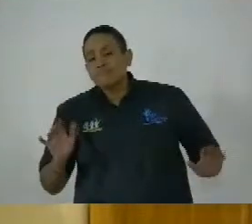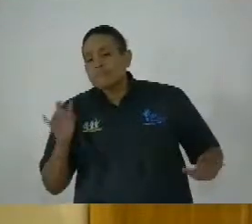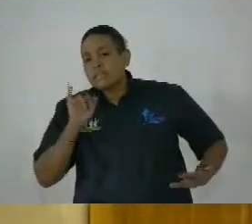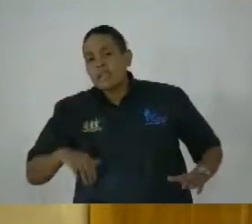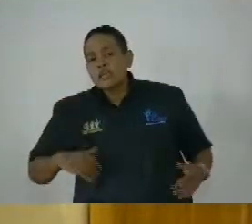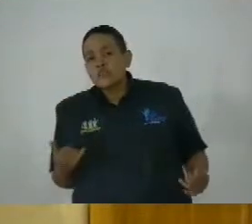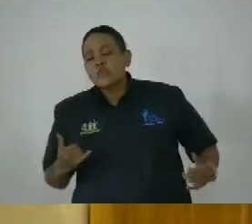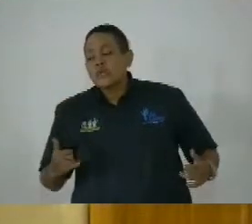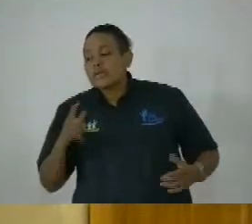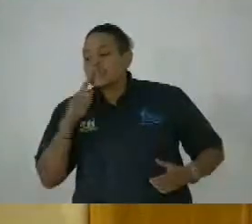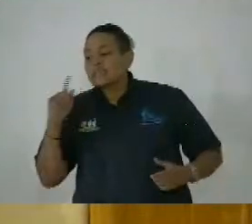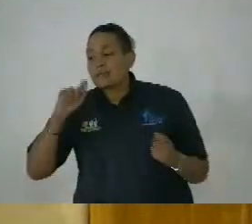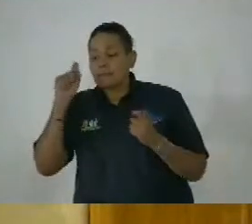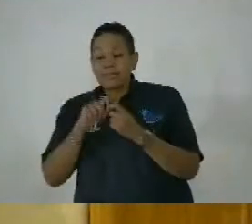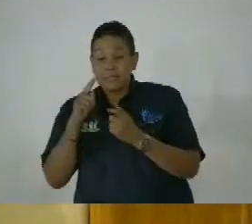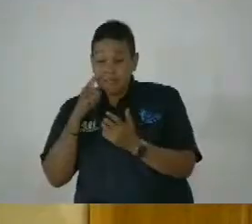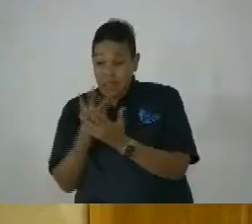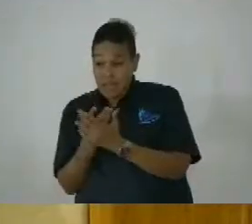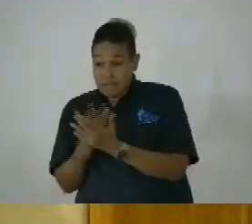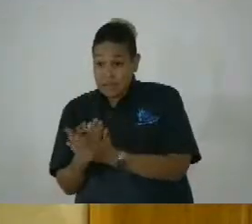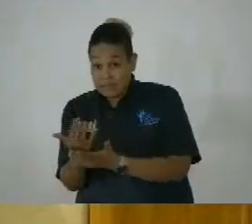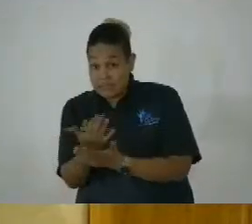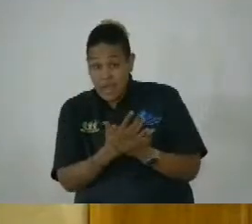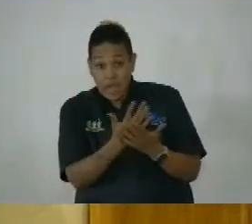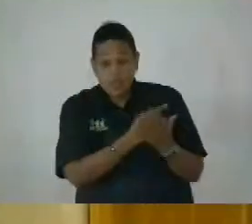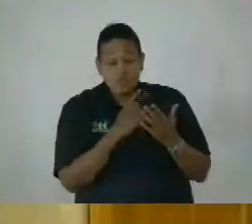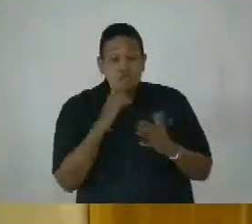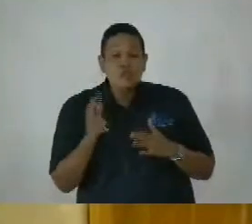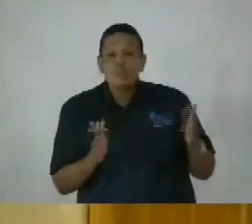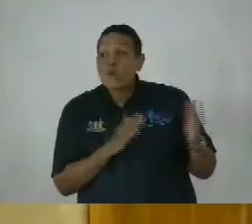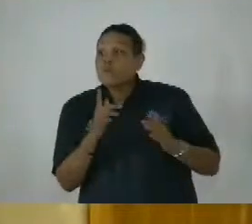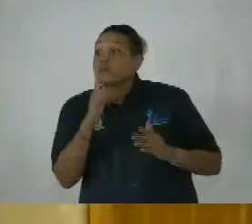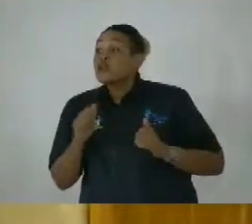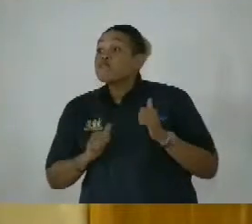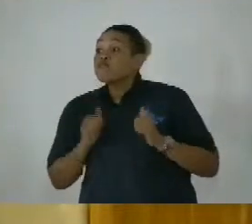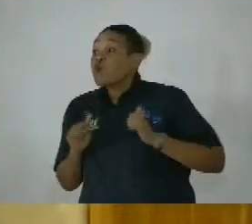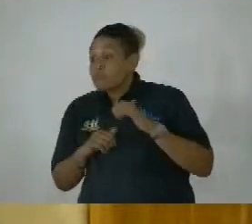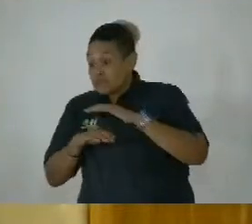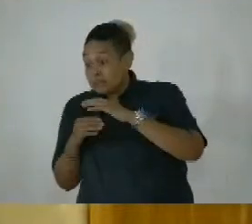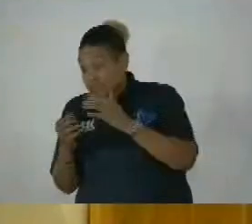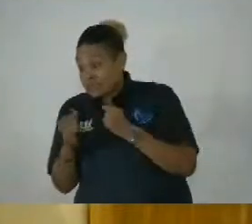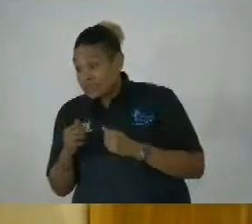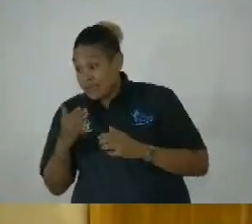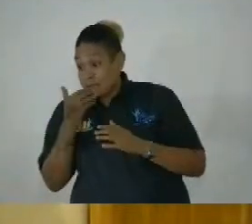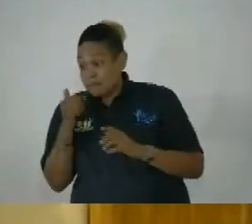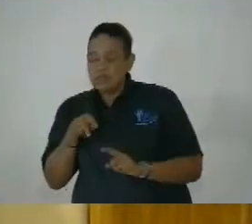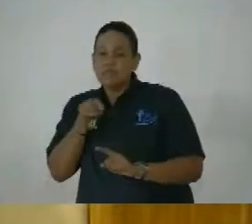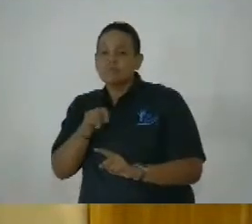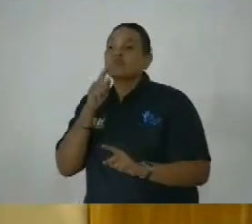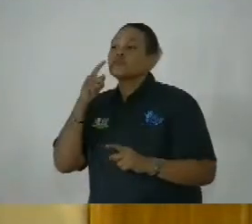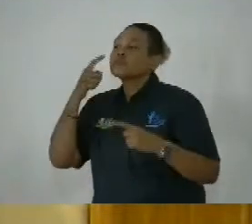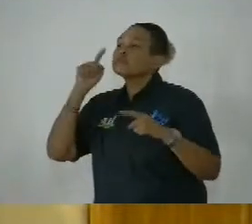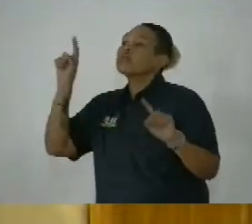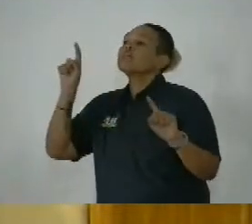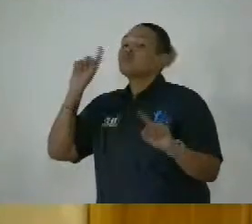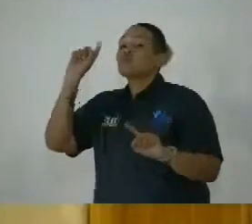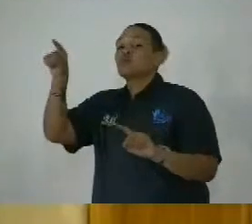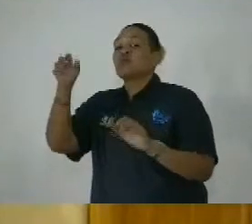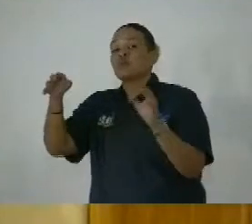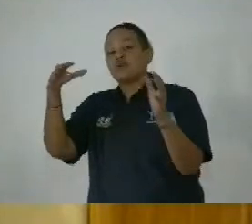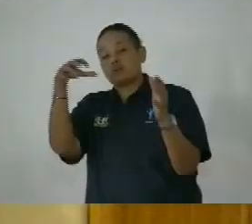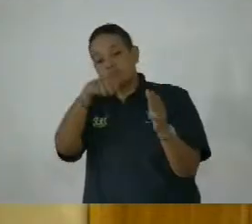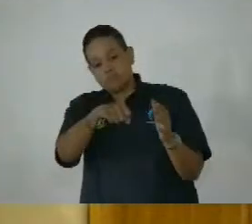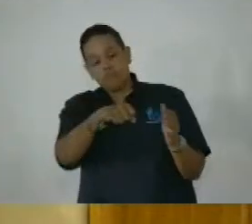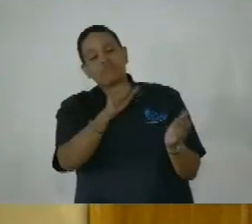is about meticulous evidence gathering, the preparation of robust case files, and better position to secure successful prosecution,